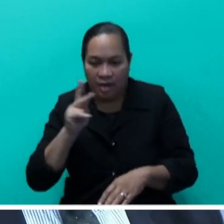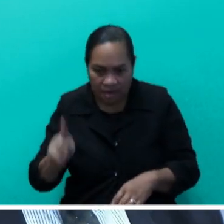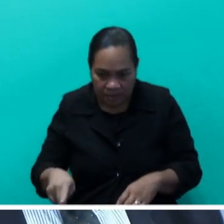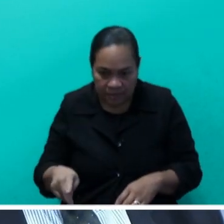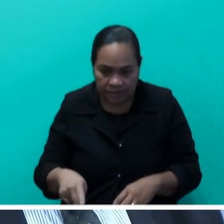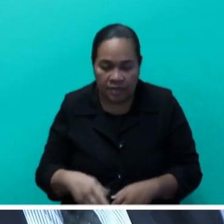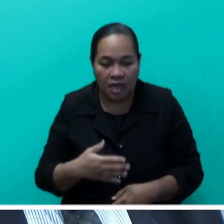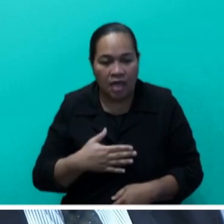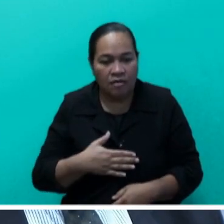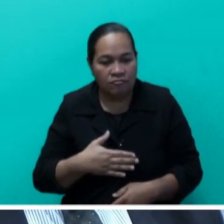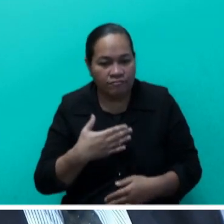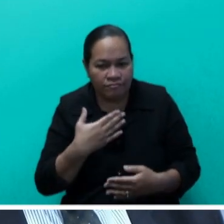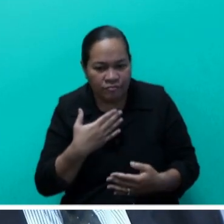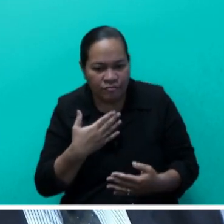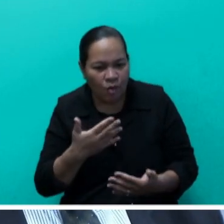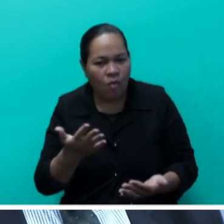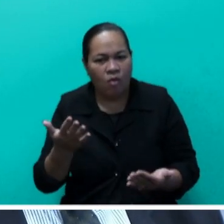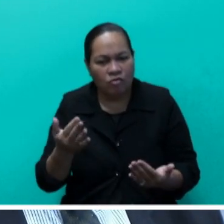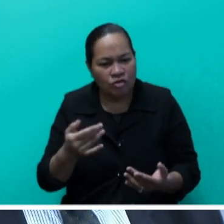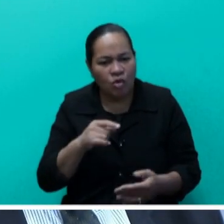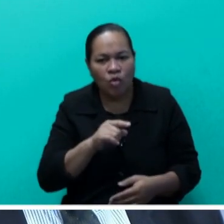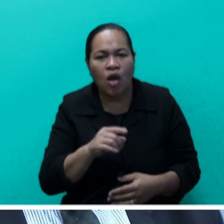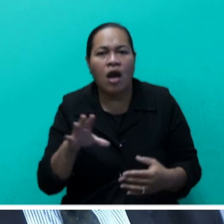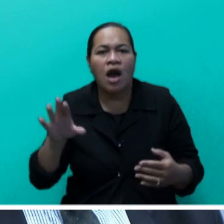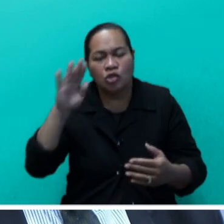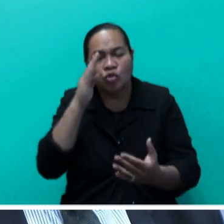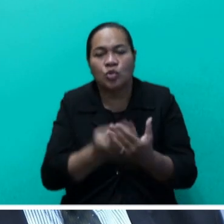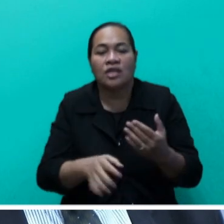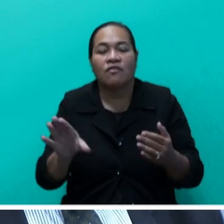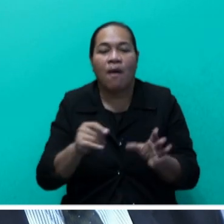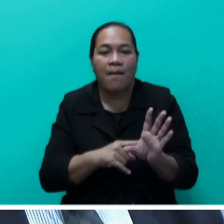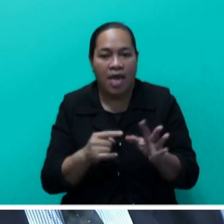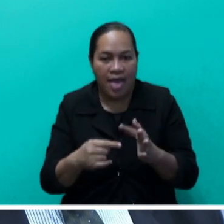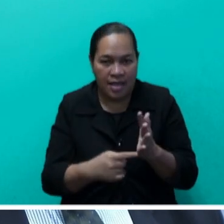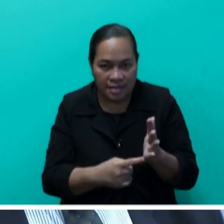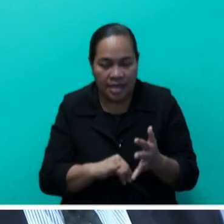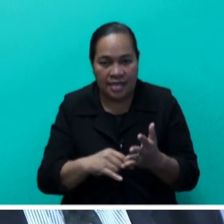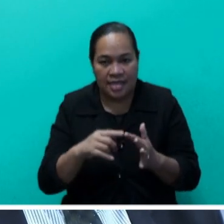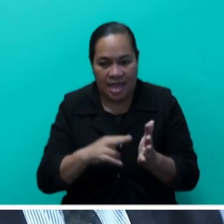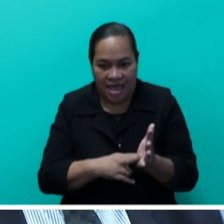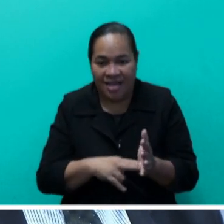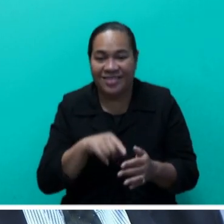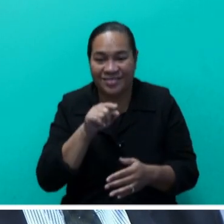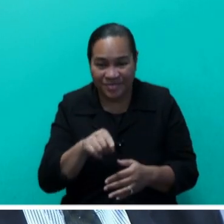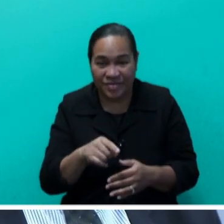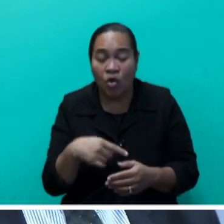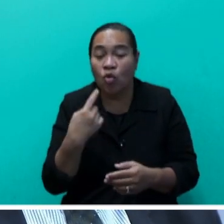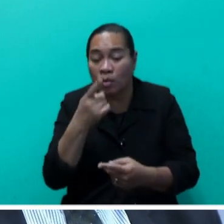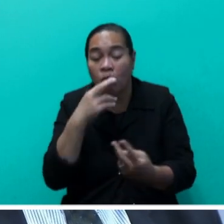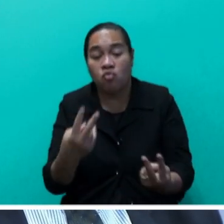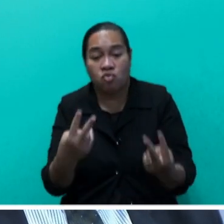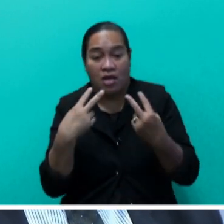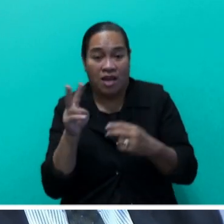I acknowledge the presence of the students from Yatsen in the public gallery and viewers who are watching through television